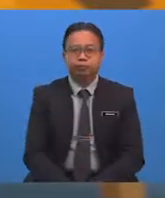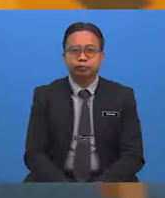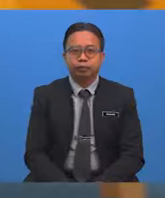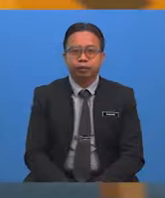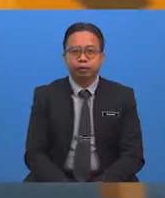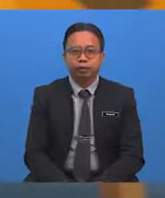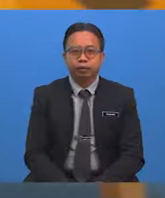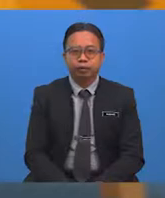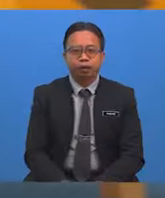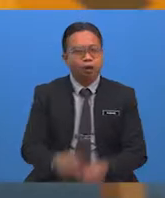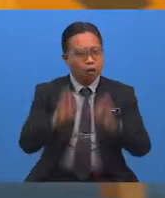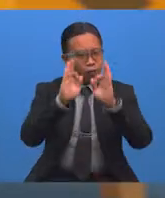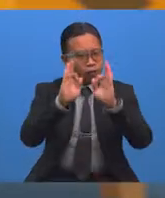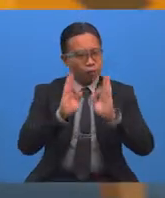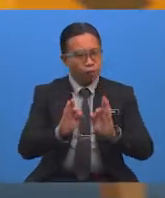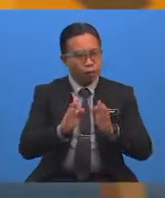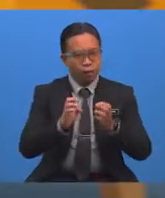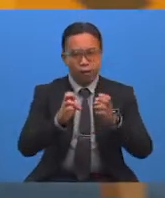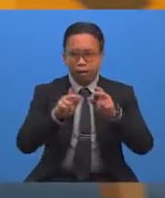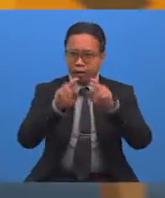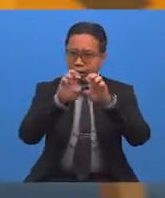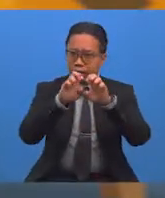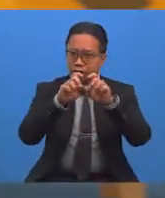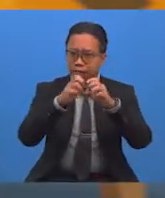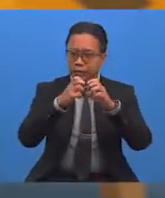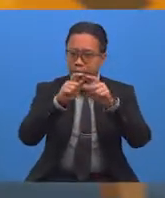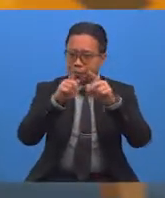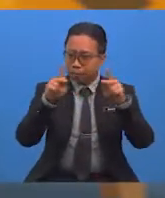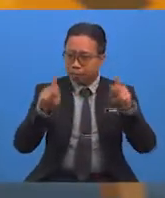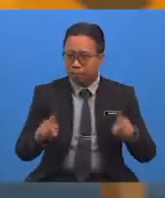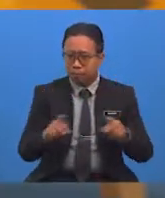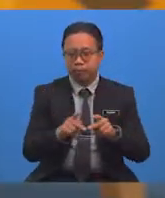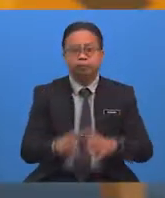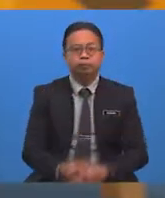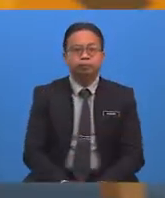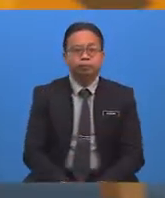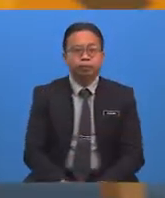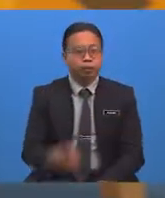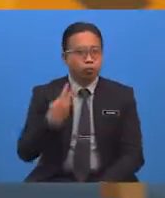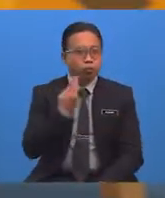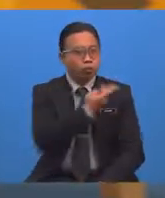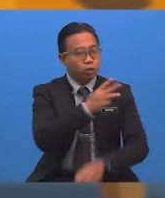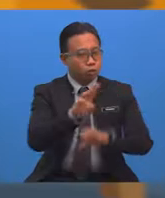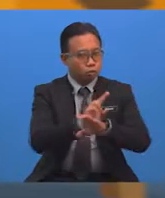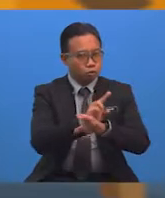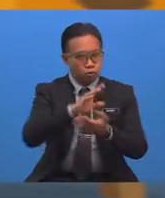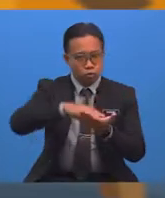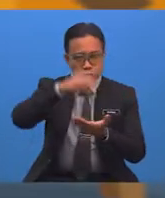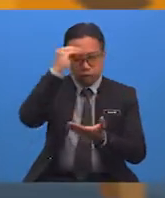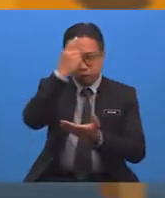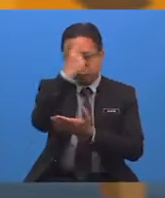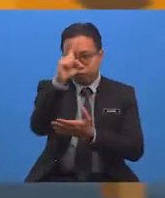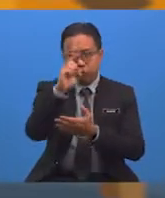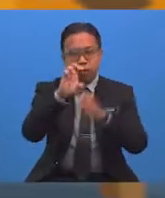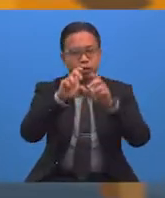cramming for an exam that you forget everything about the next day. We used to study for an